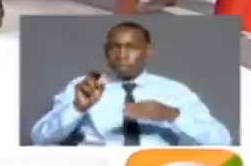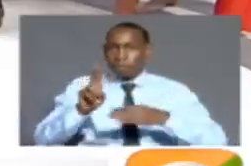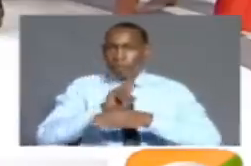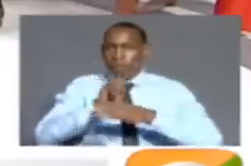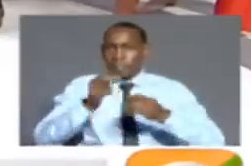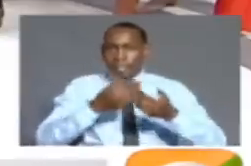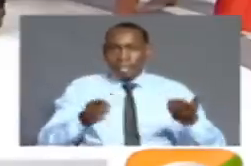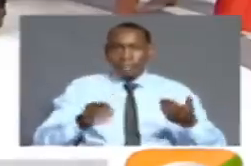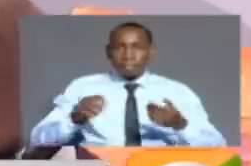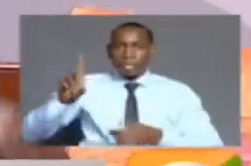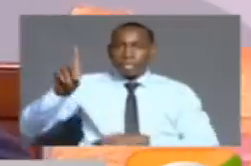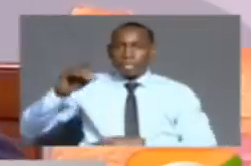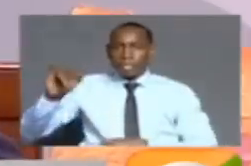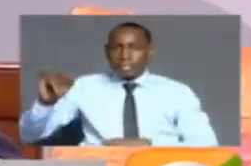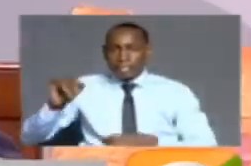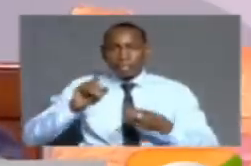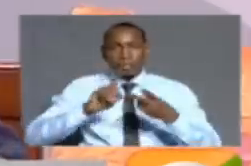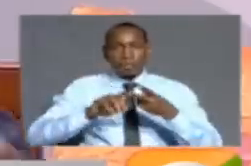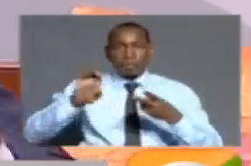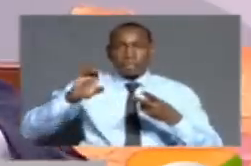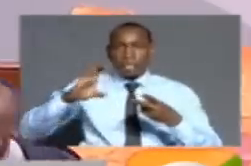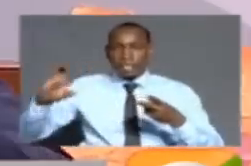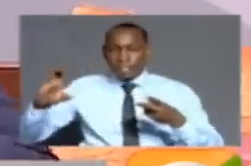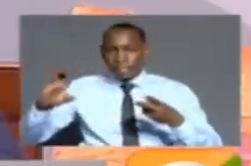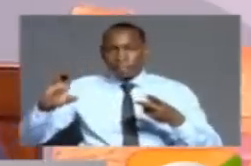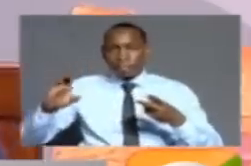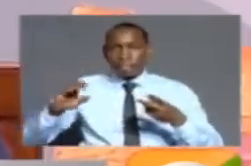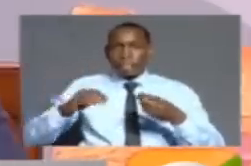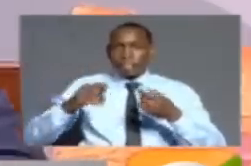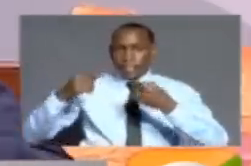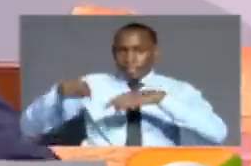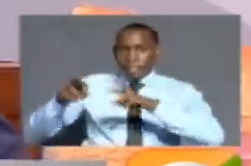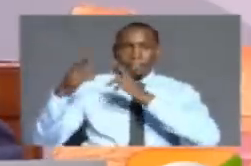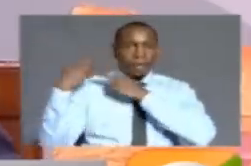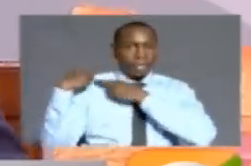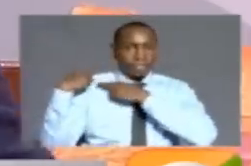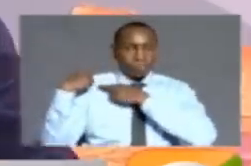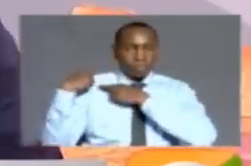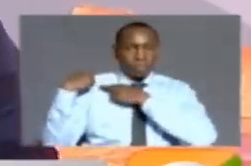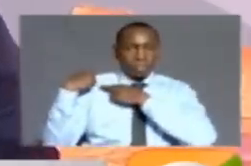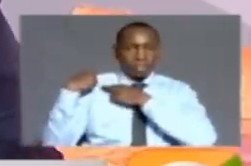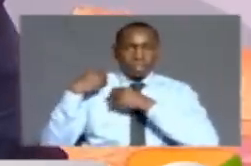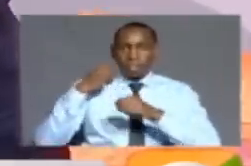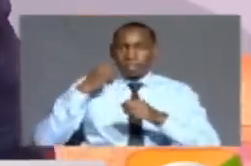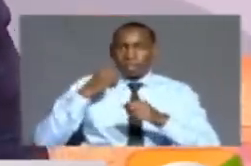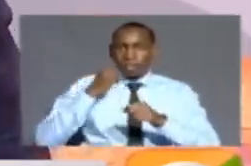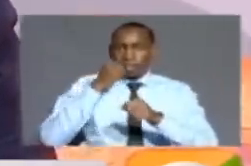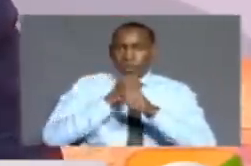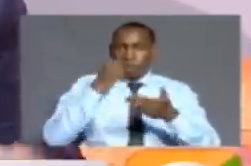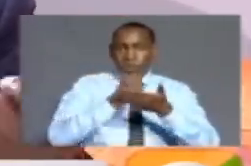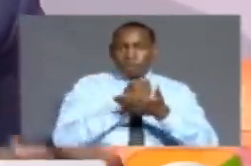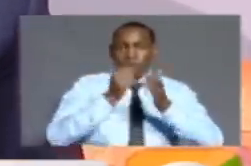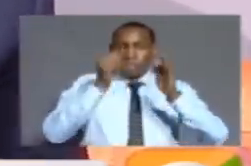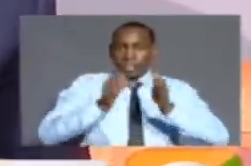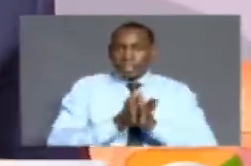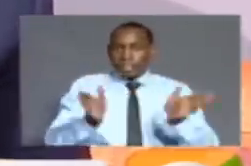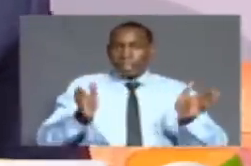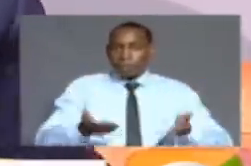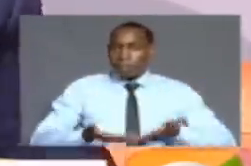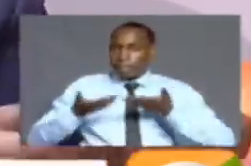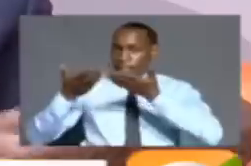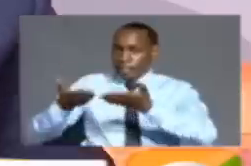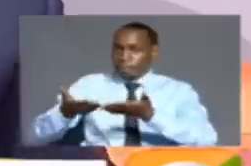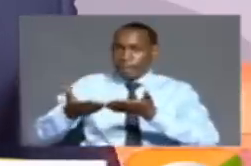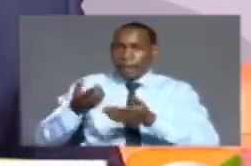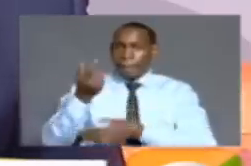have the DCI, we have the ESCC. It is now upon them to carry out what the Auditor General has presented